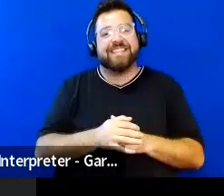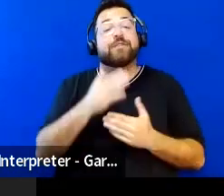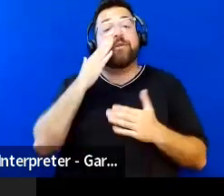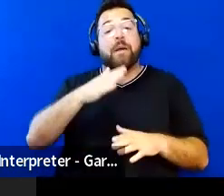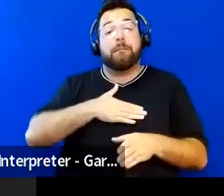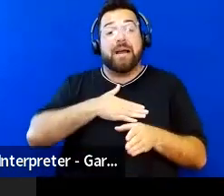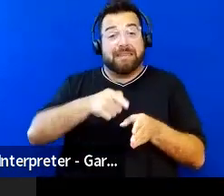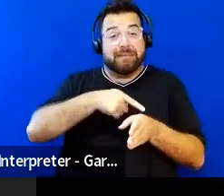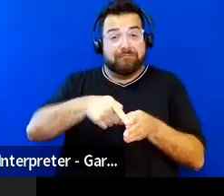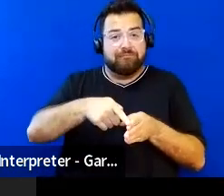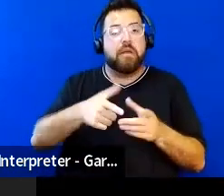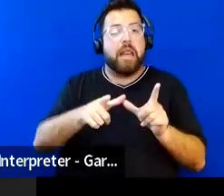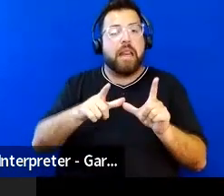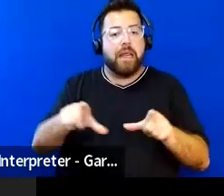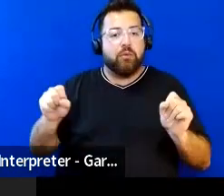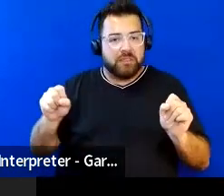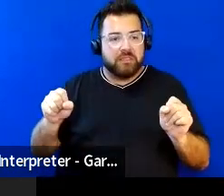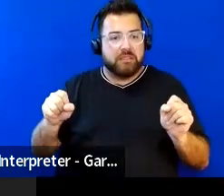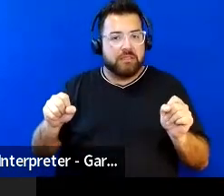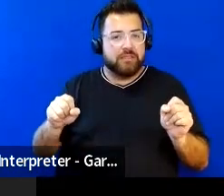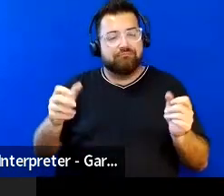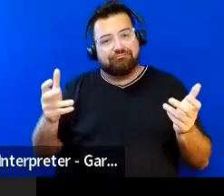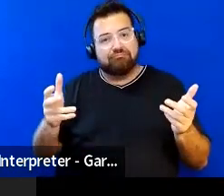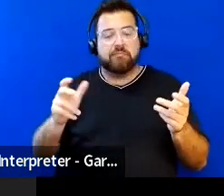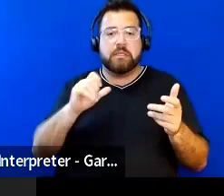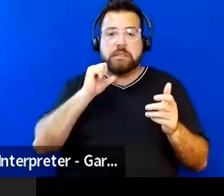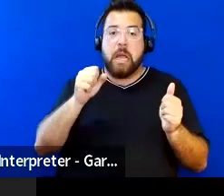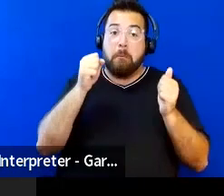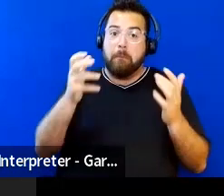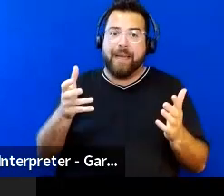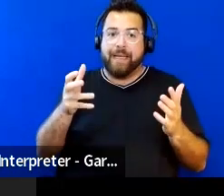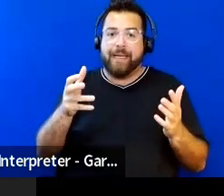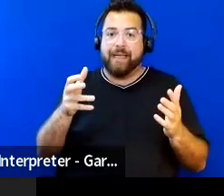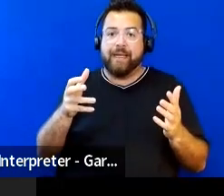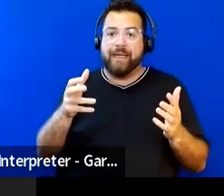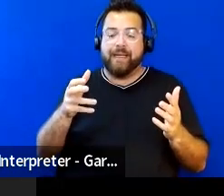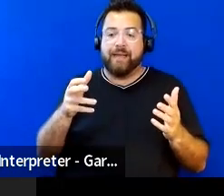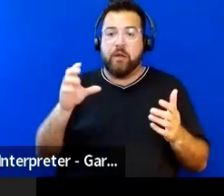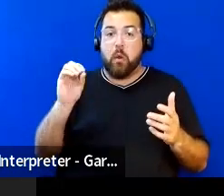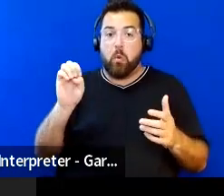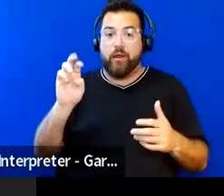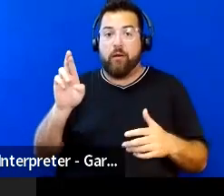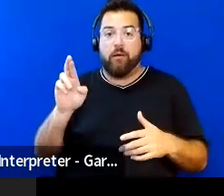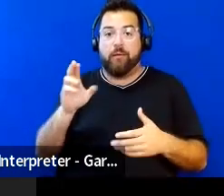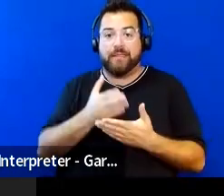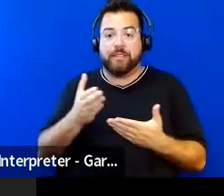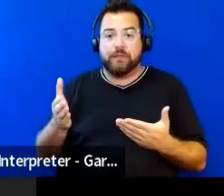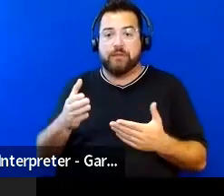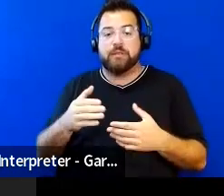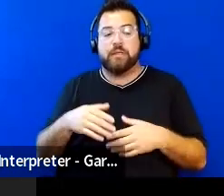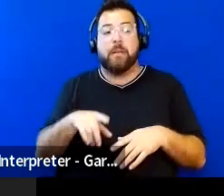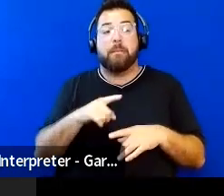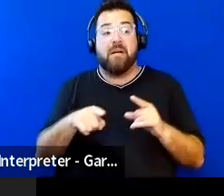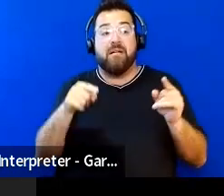discipline is linguistics, and there are not many openly licensed materials, but this has been the one that I've